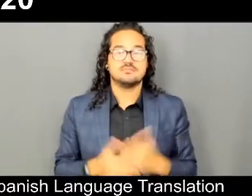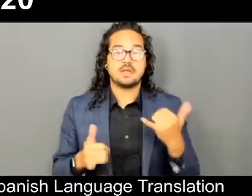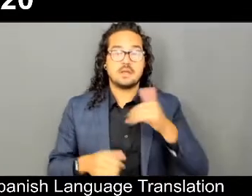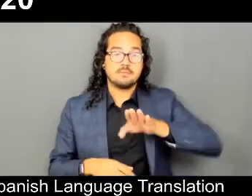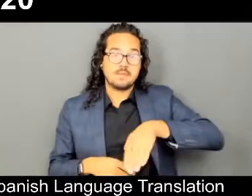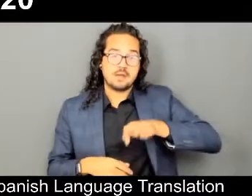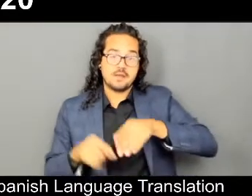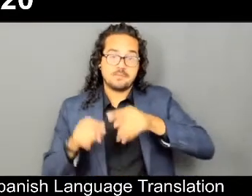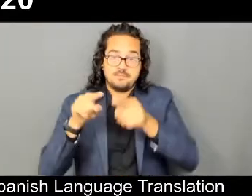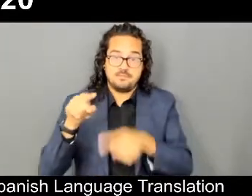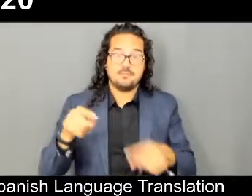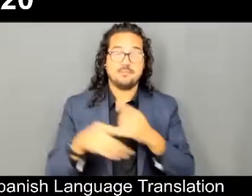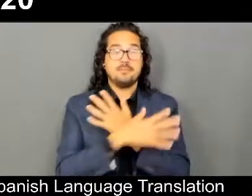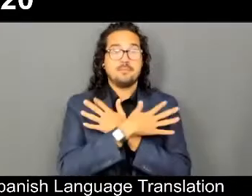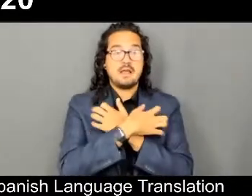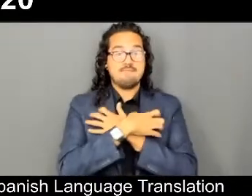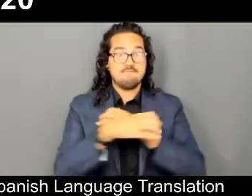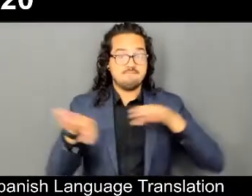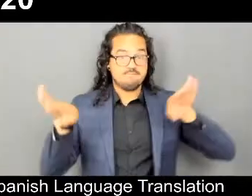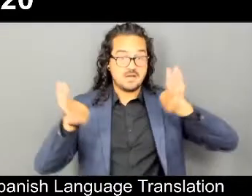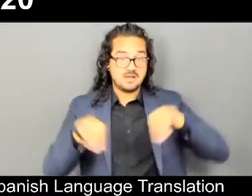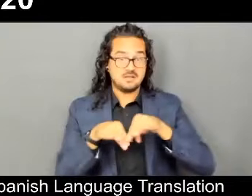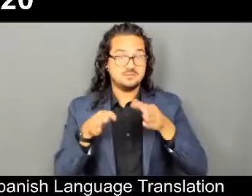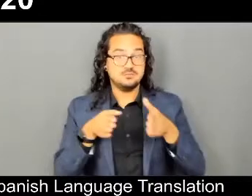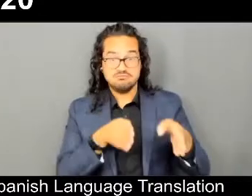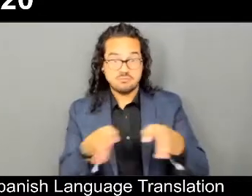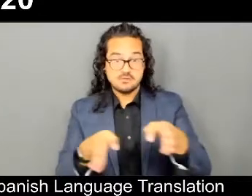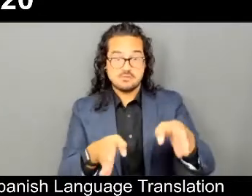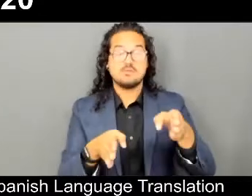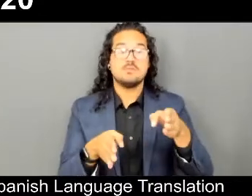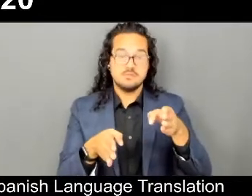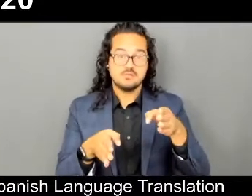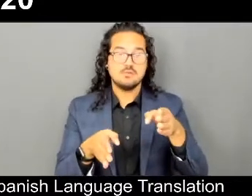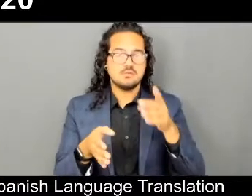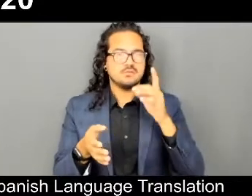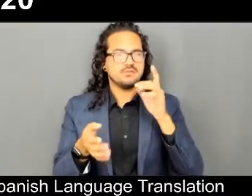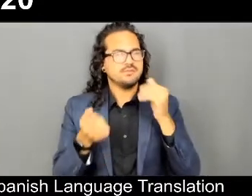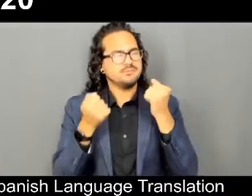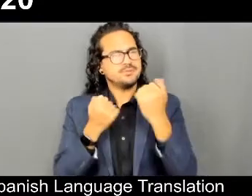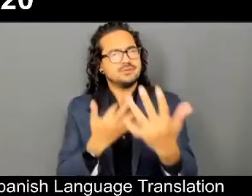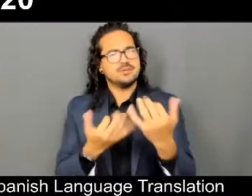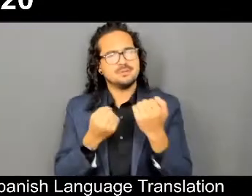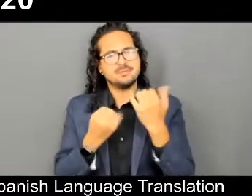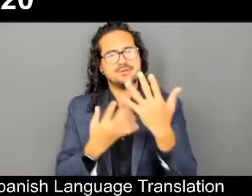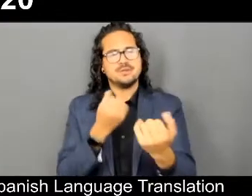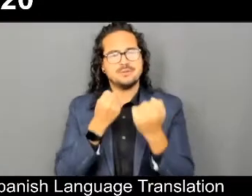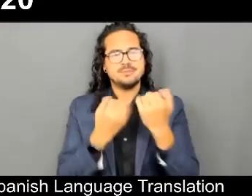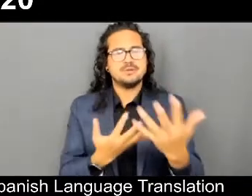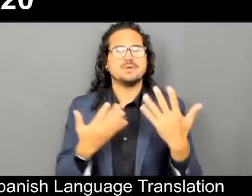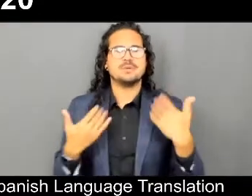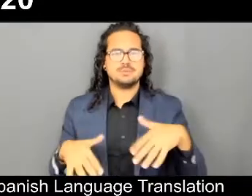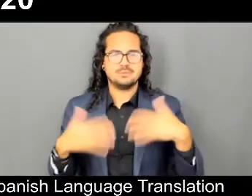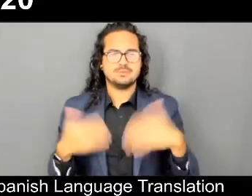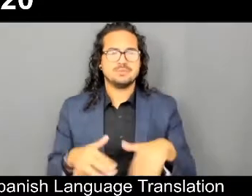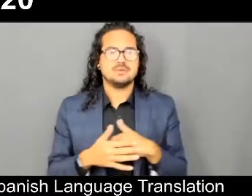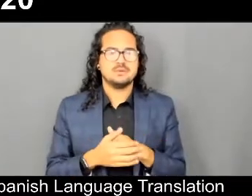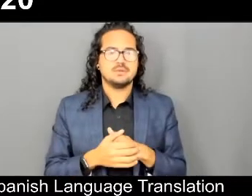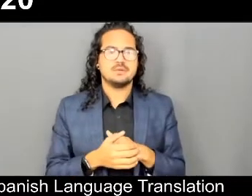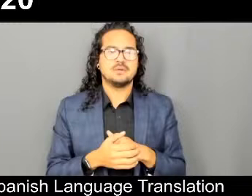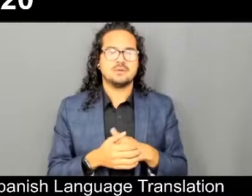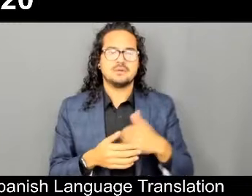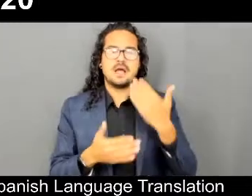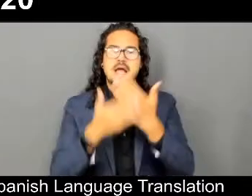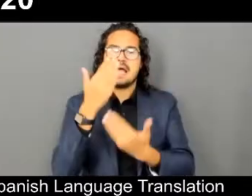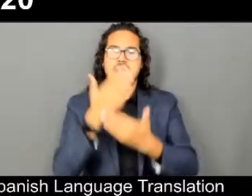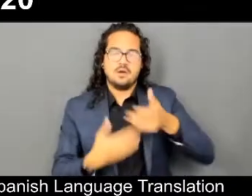bit of burning with just hand lighting along the road, and that's been moving up the slope for us. And we've also done some